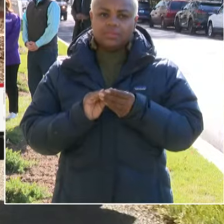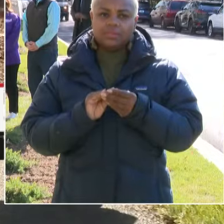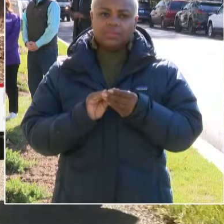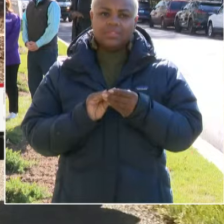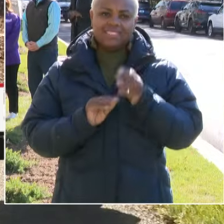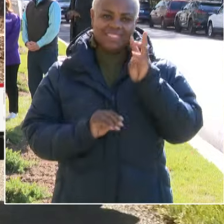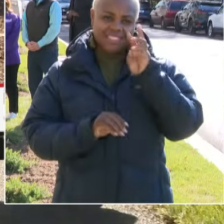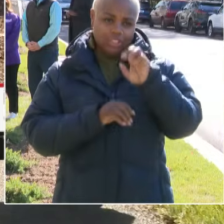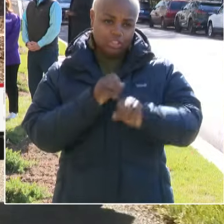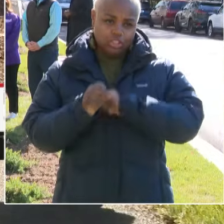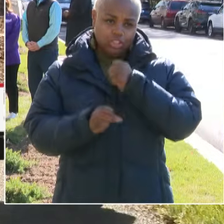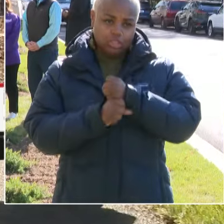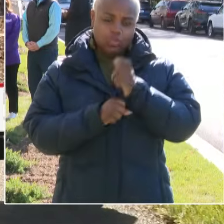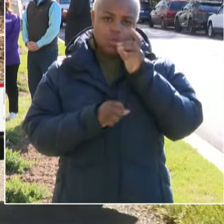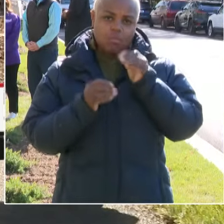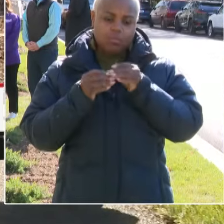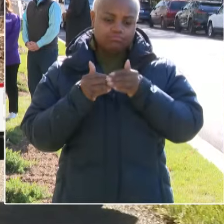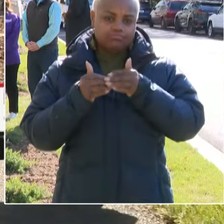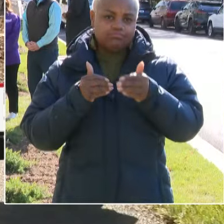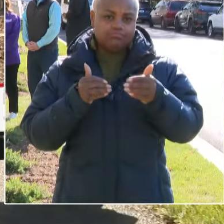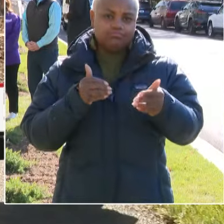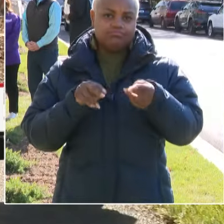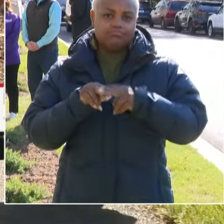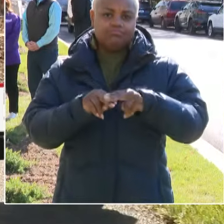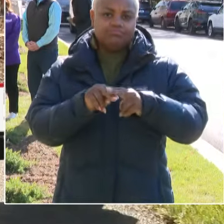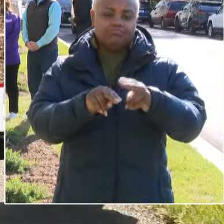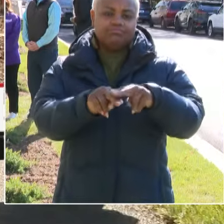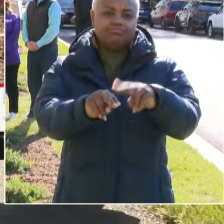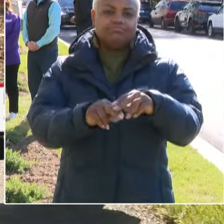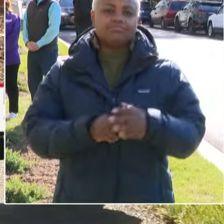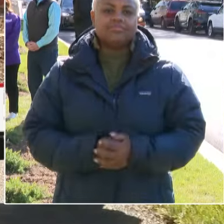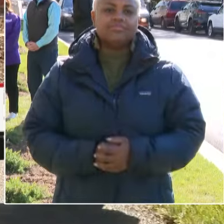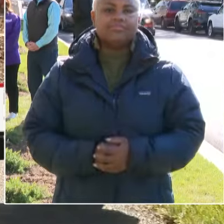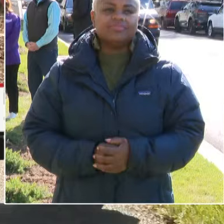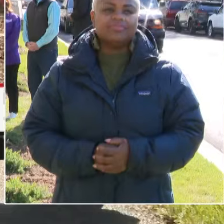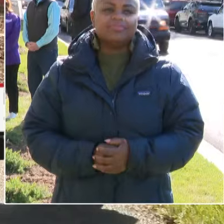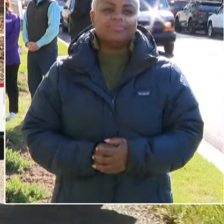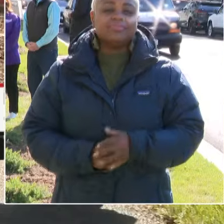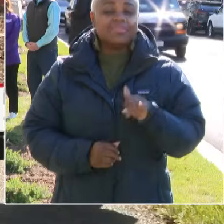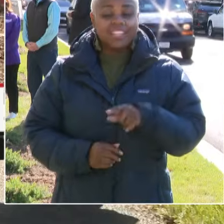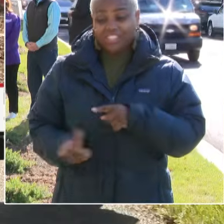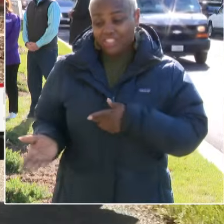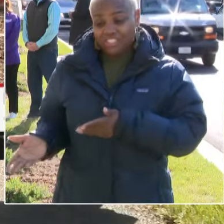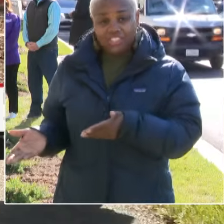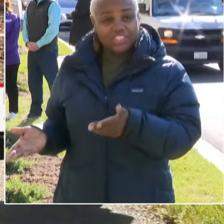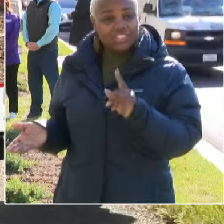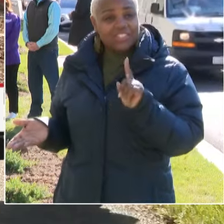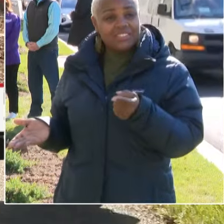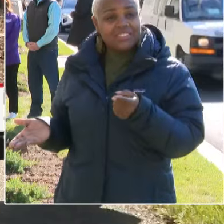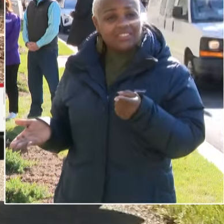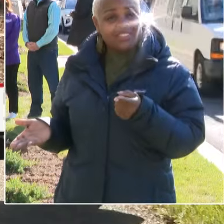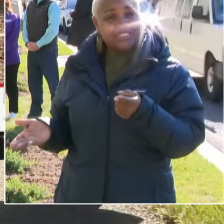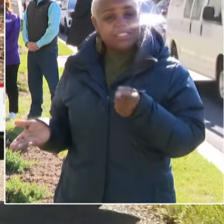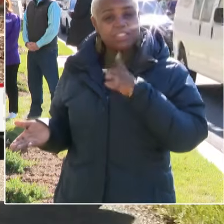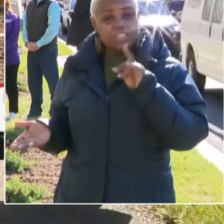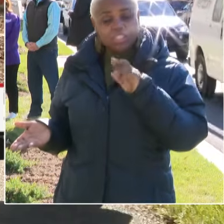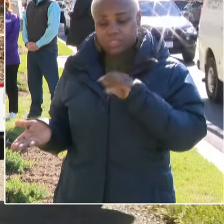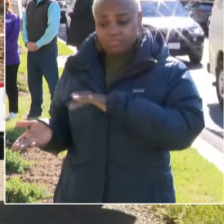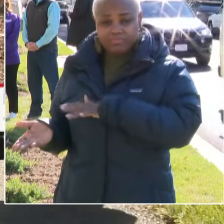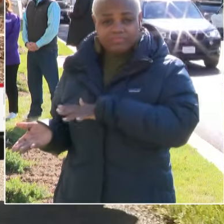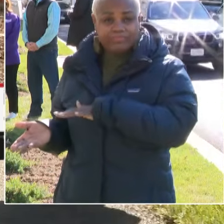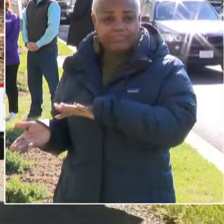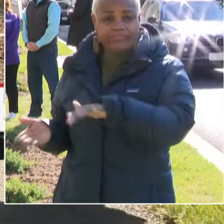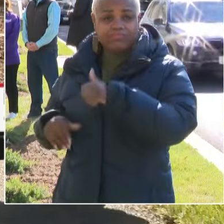The MBT trail is more than concrete and asphalt. It is the pathway that connects communities, promotes healthy living, and strengthens our